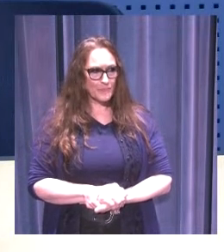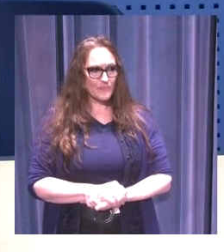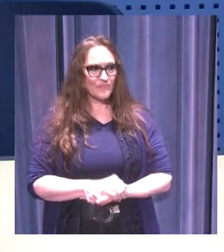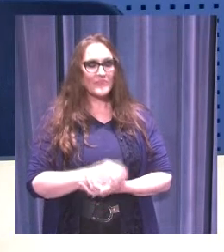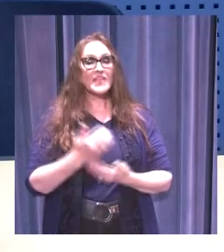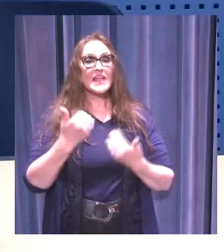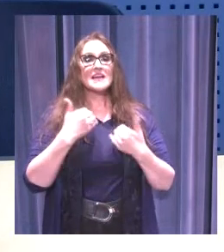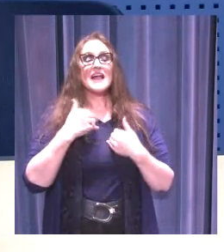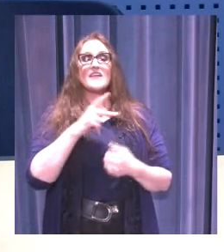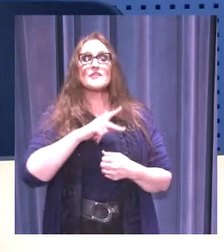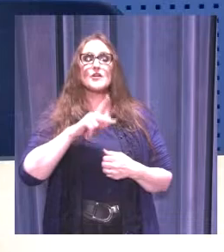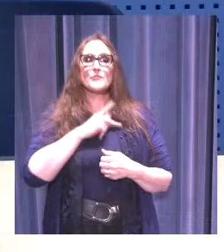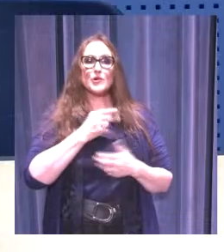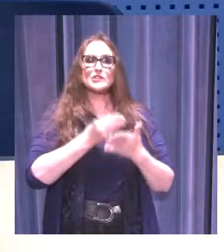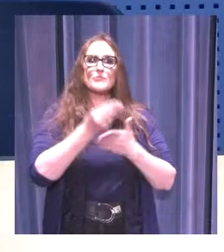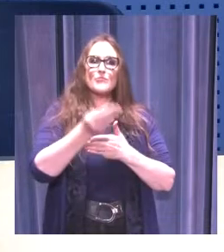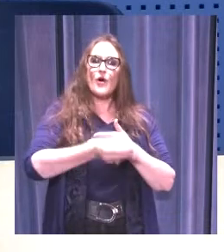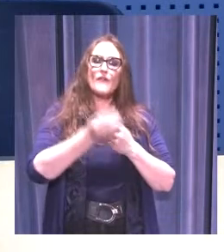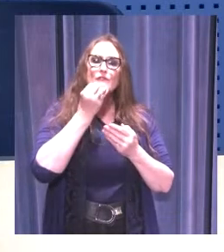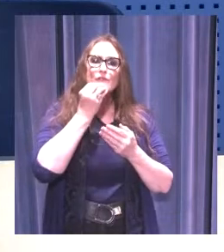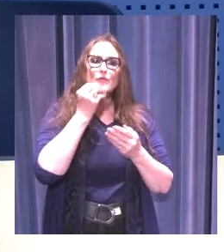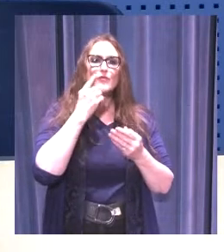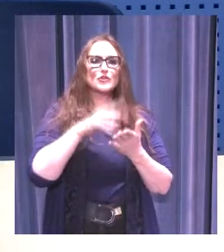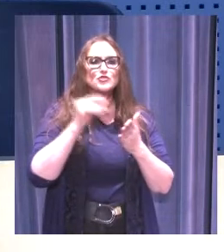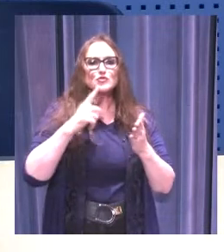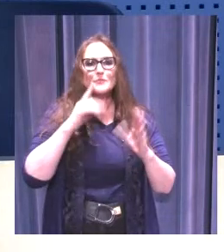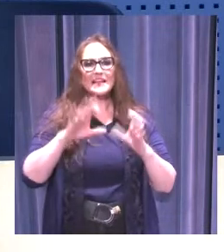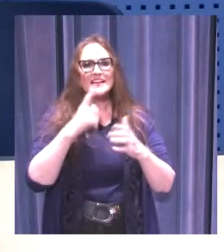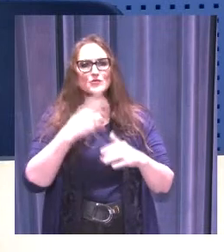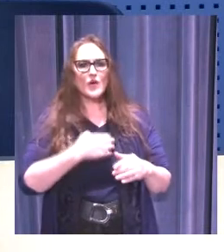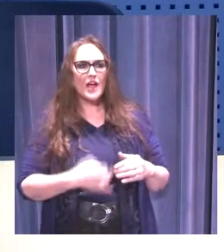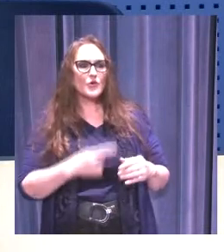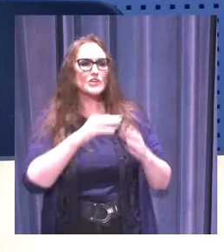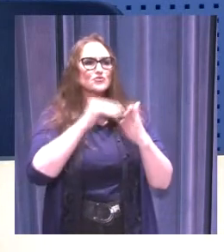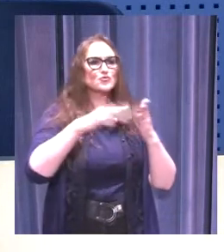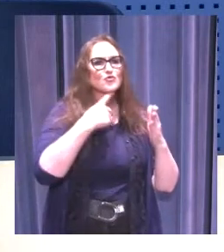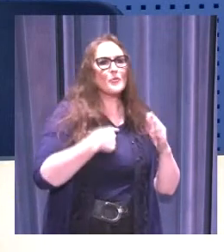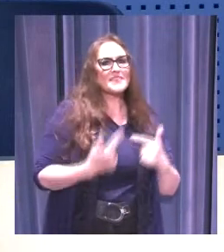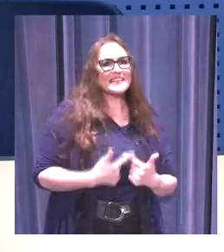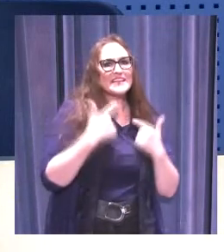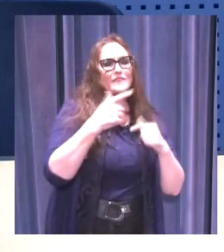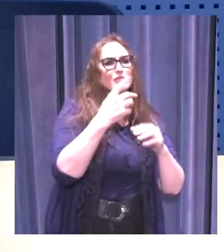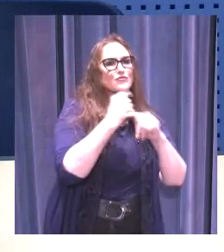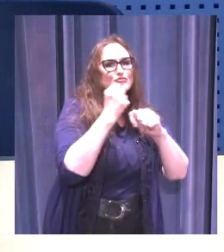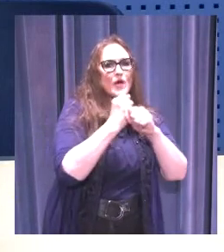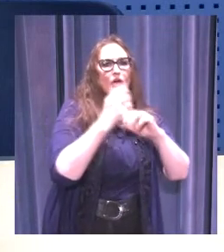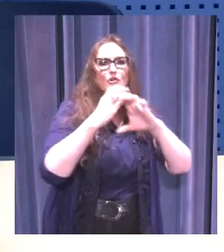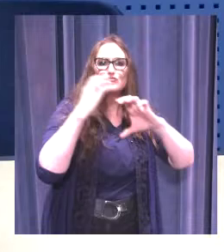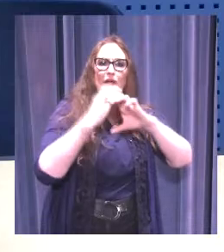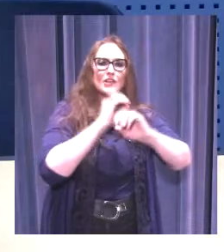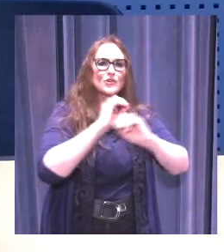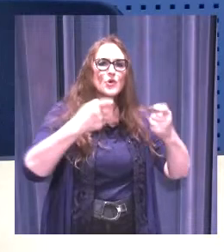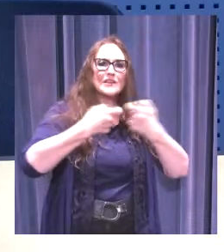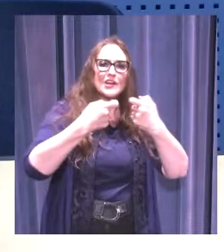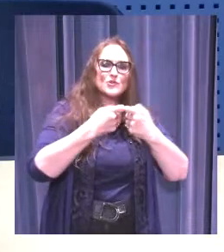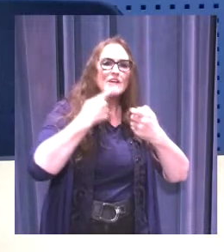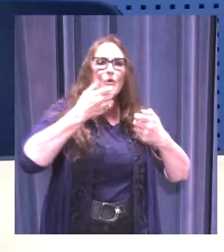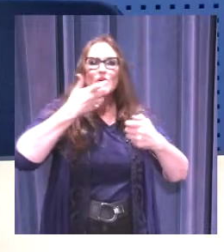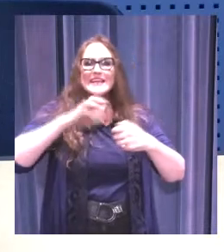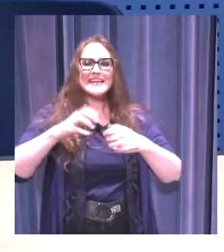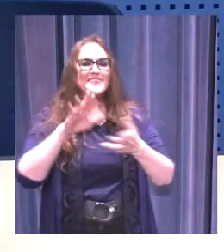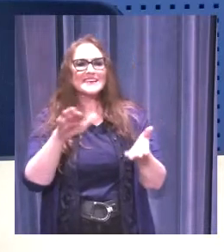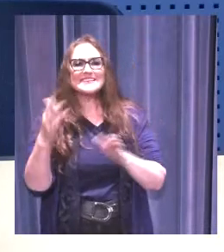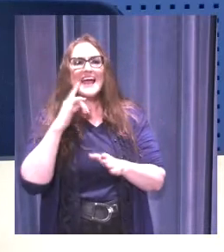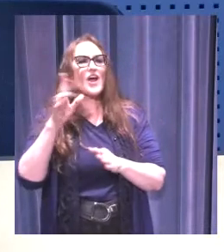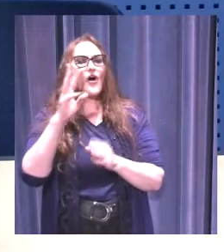I have personally bought food for students in my classroom who are hungry. I've had students tell me they lived in their truck or trailer with no electricity or heat in the dead of winter. I've had